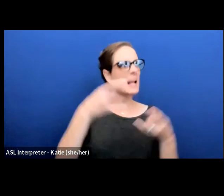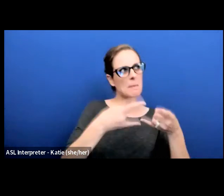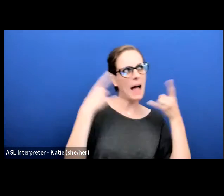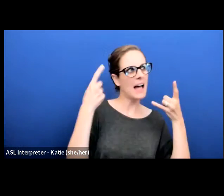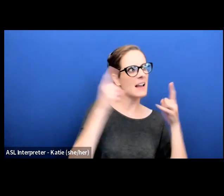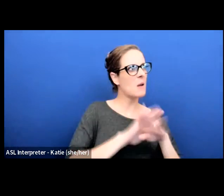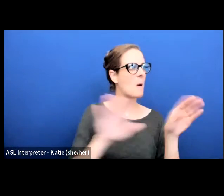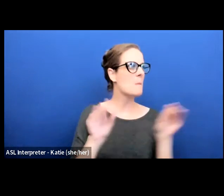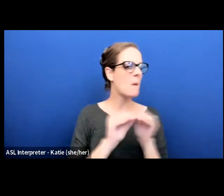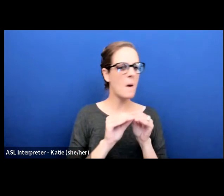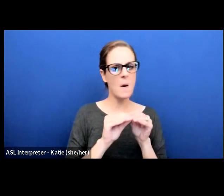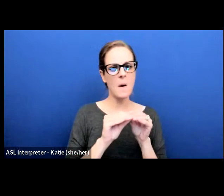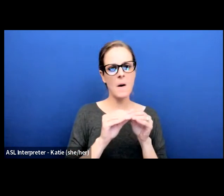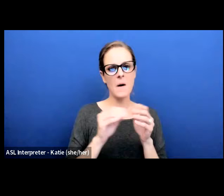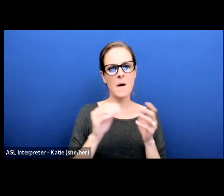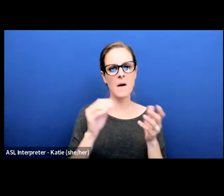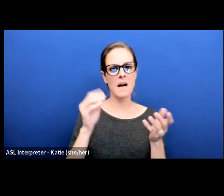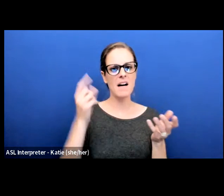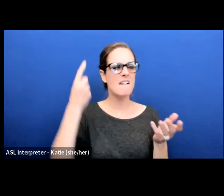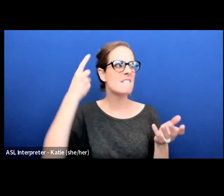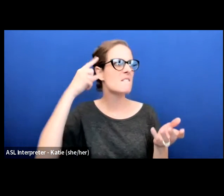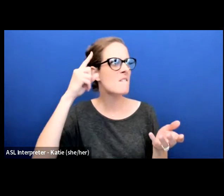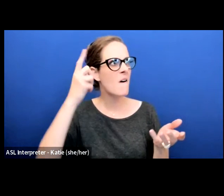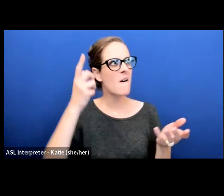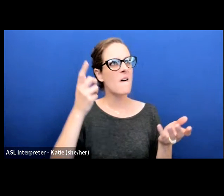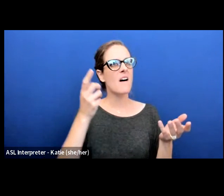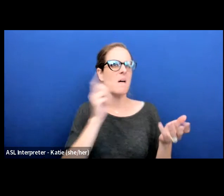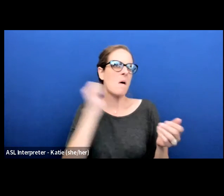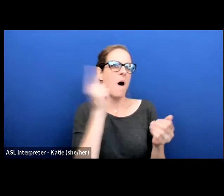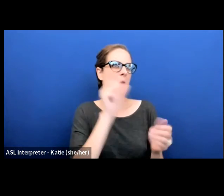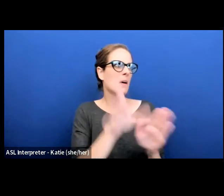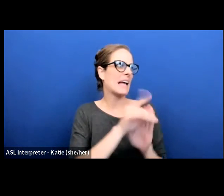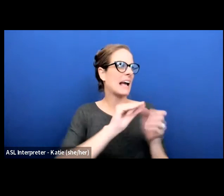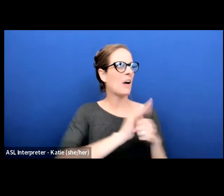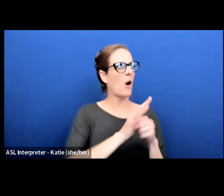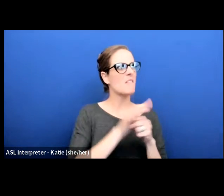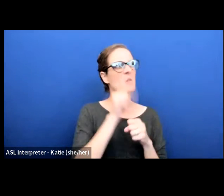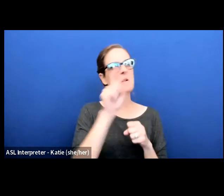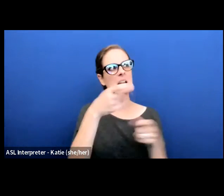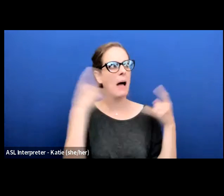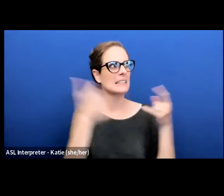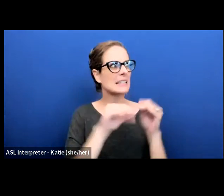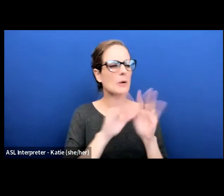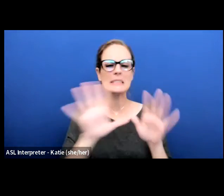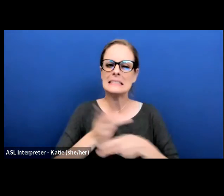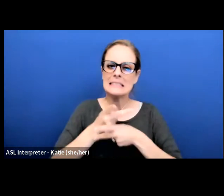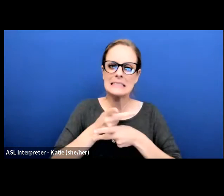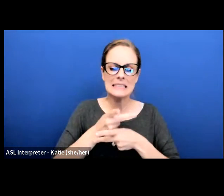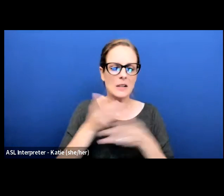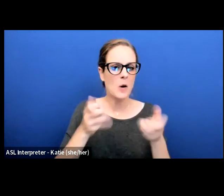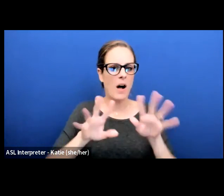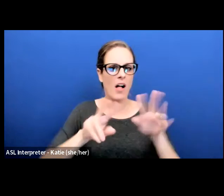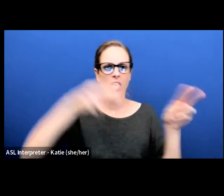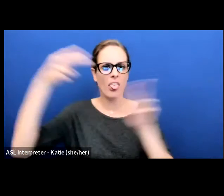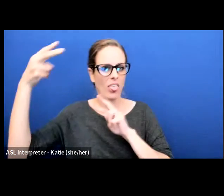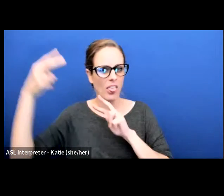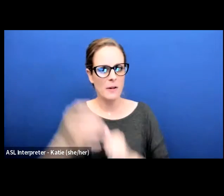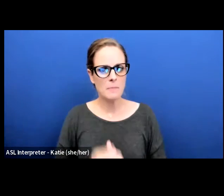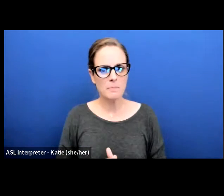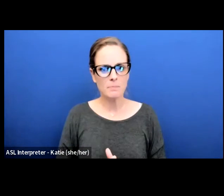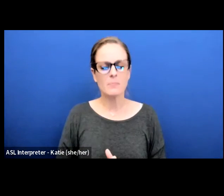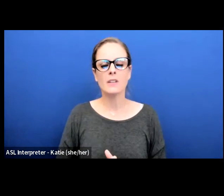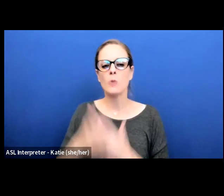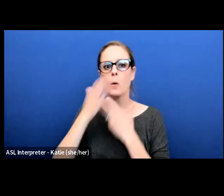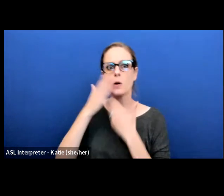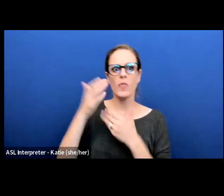or whatever else? But I want to thank you for your leadership when it comes to putting the mandate back in place